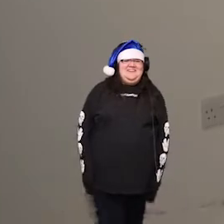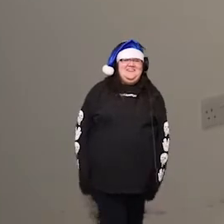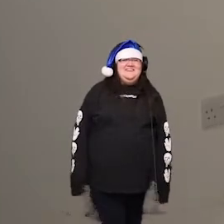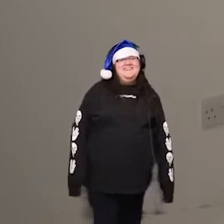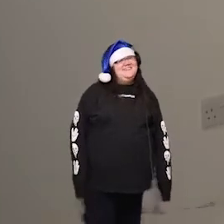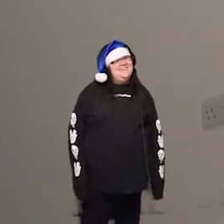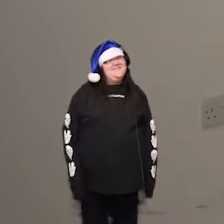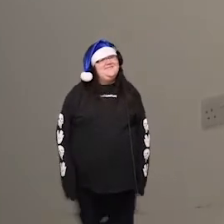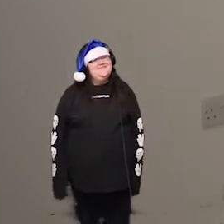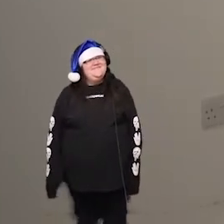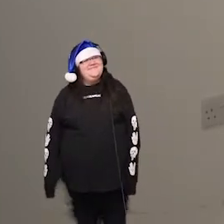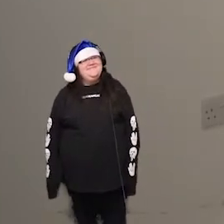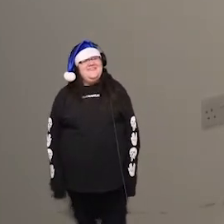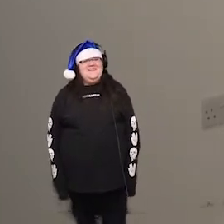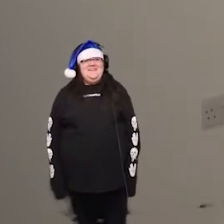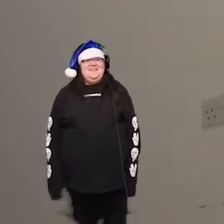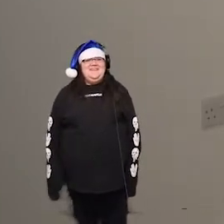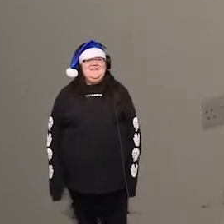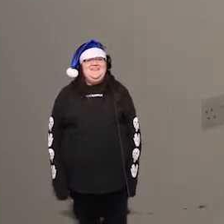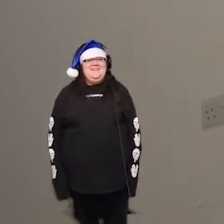boy. I would say that it is